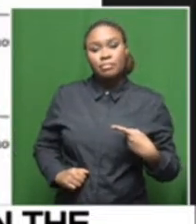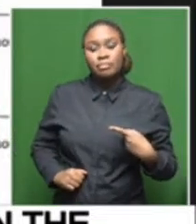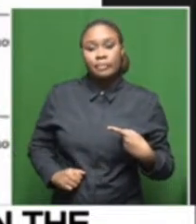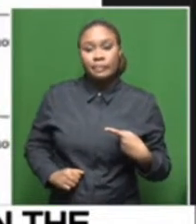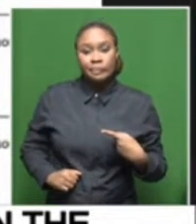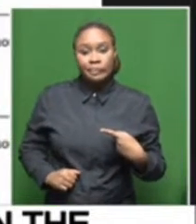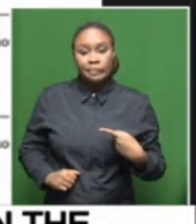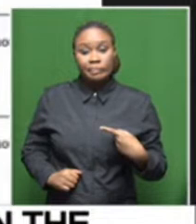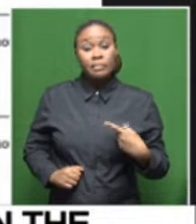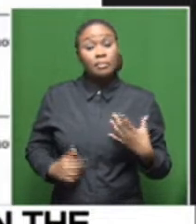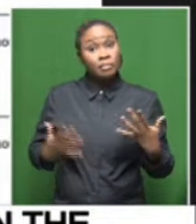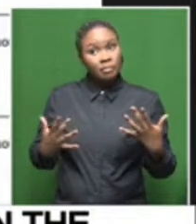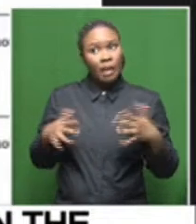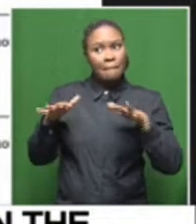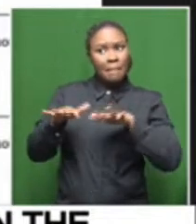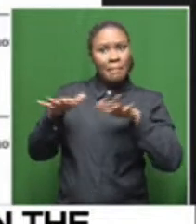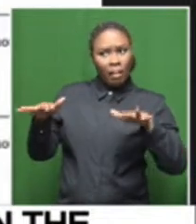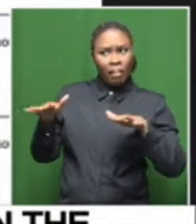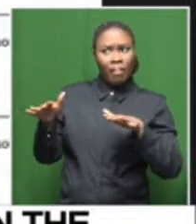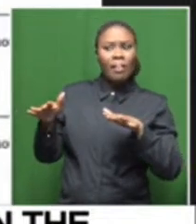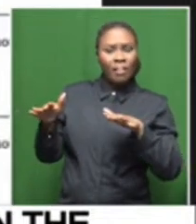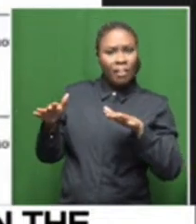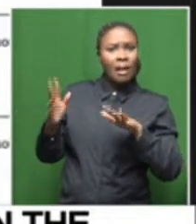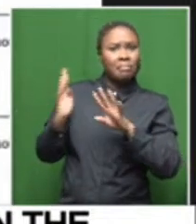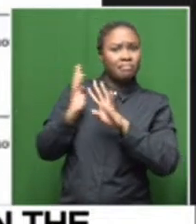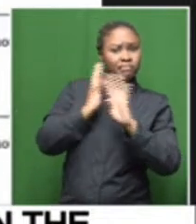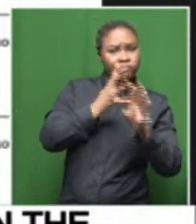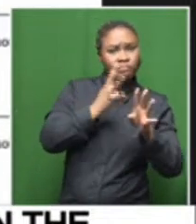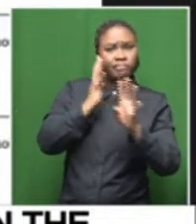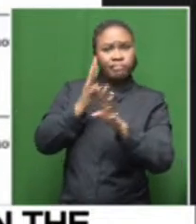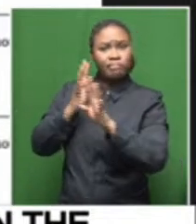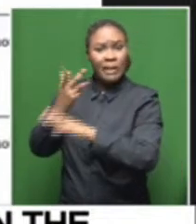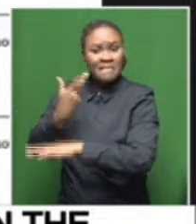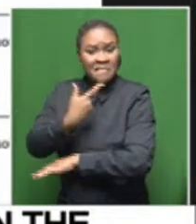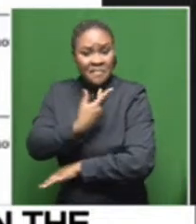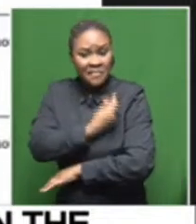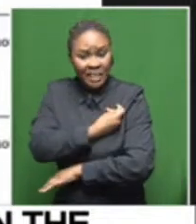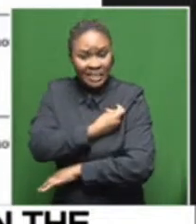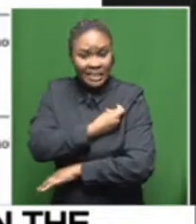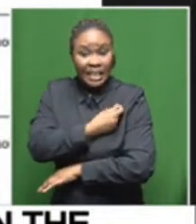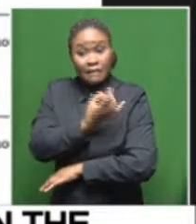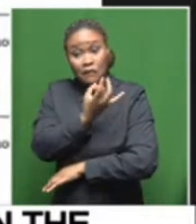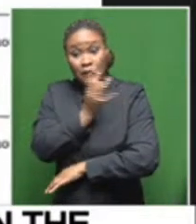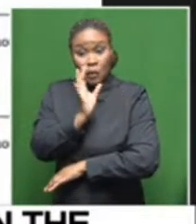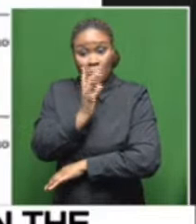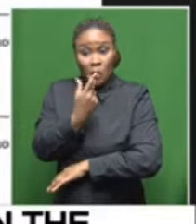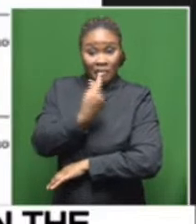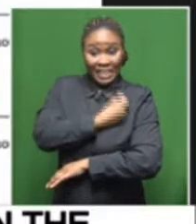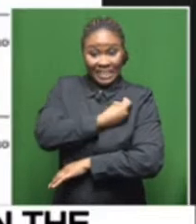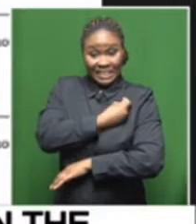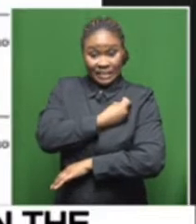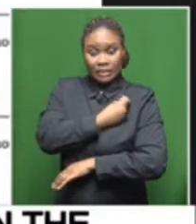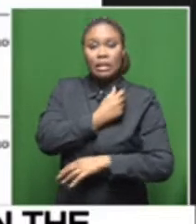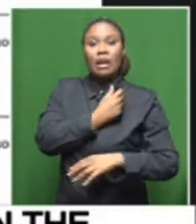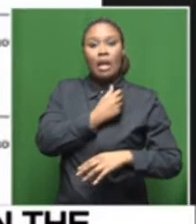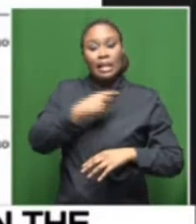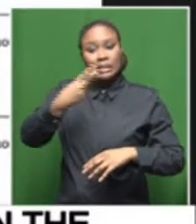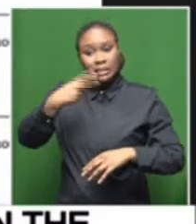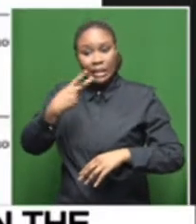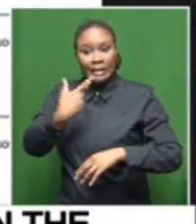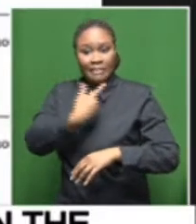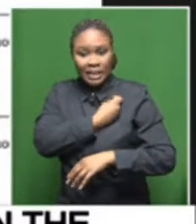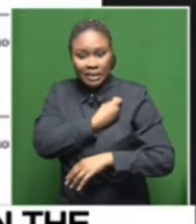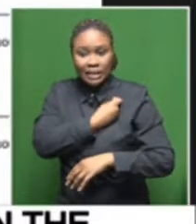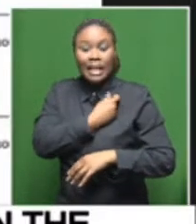up, more people coming forward for boosters, for primary doses of vaccination, which it will be a